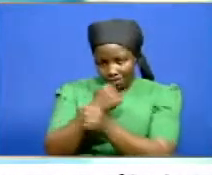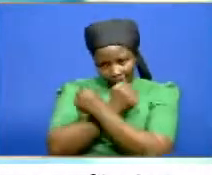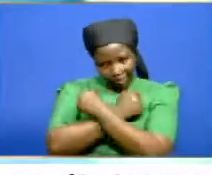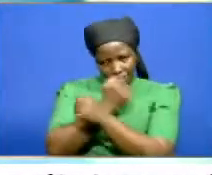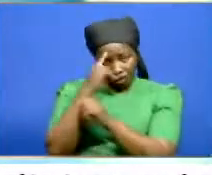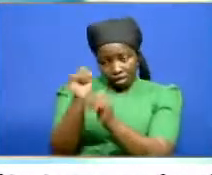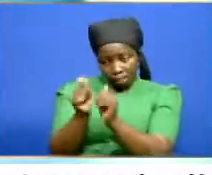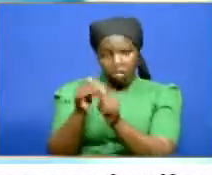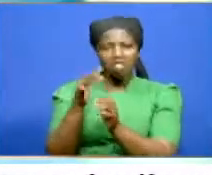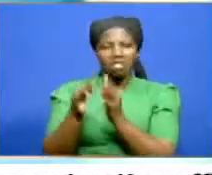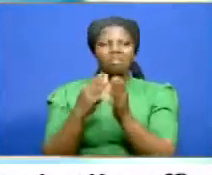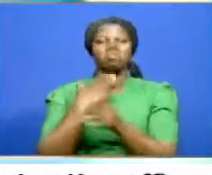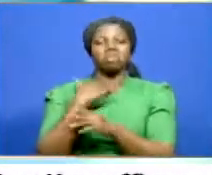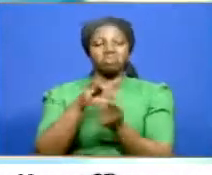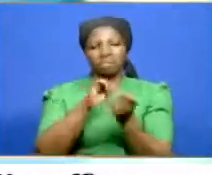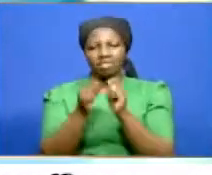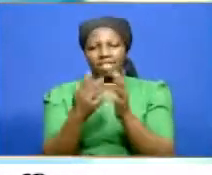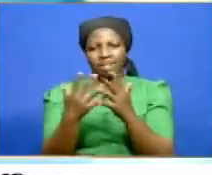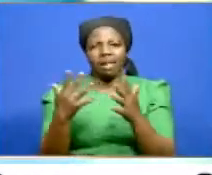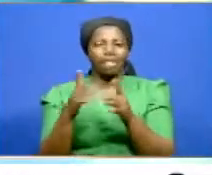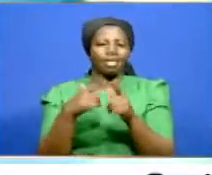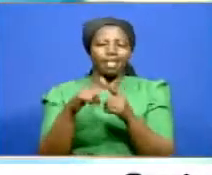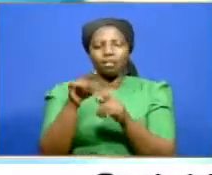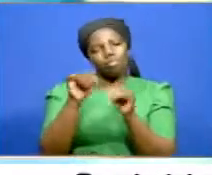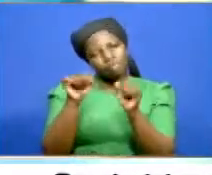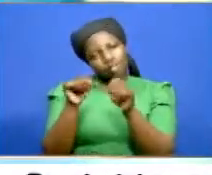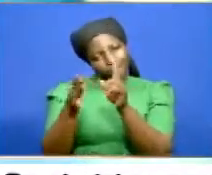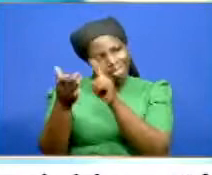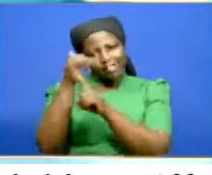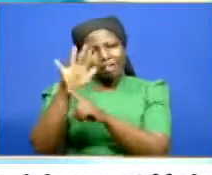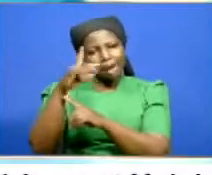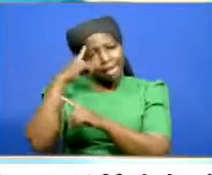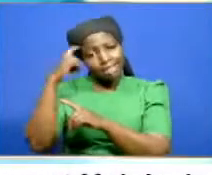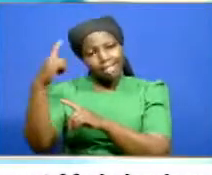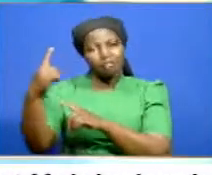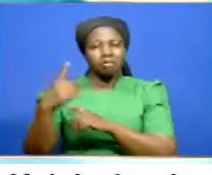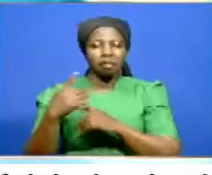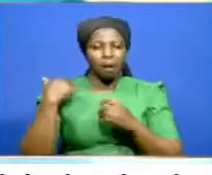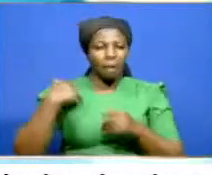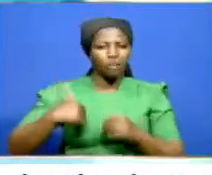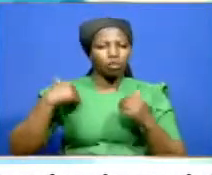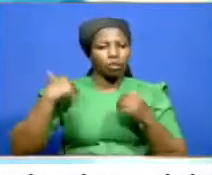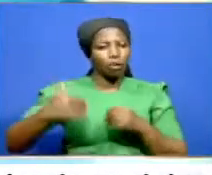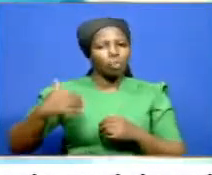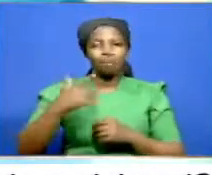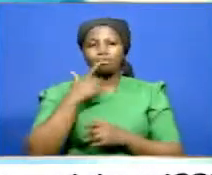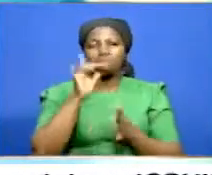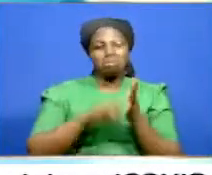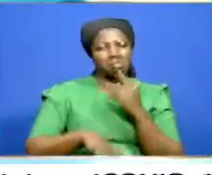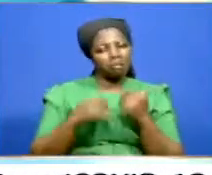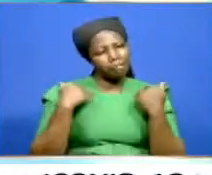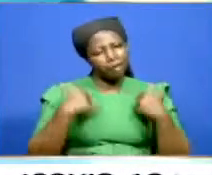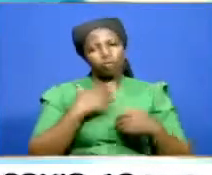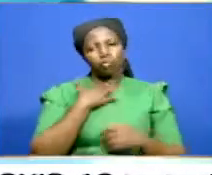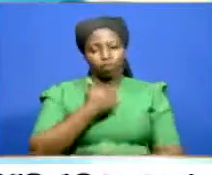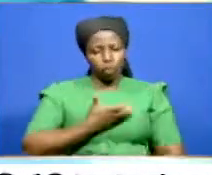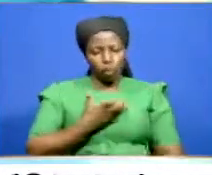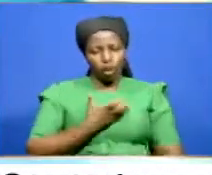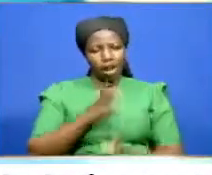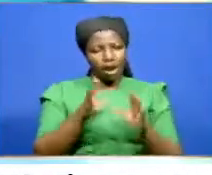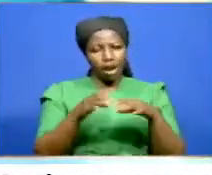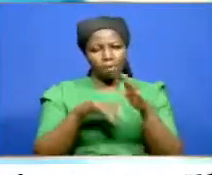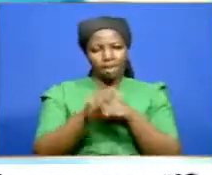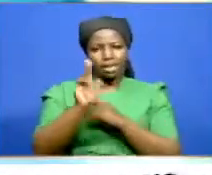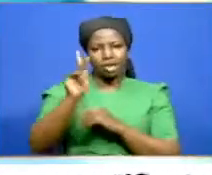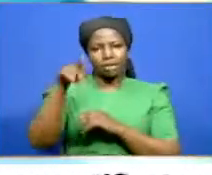things are being done, nothing will stop you from trying to achieve your dreams. I've recently been saying that I'm one person I'd like to own a club in the Kenya Premier League